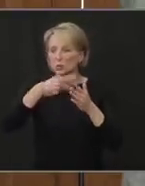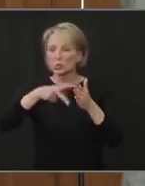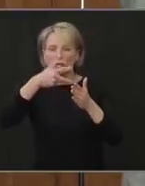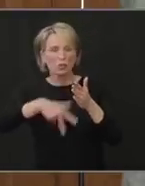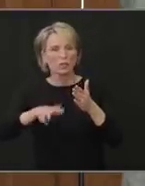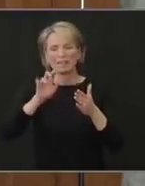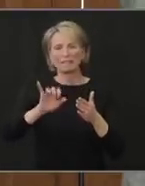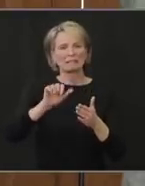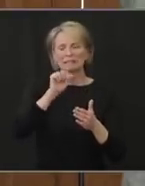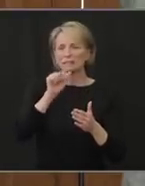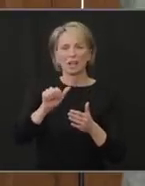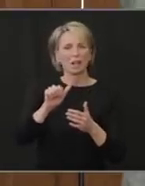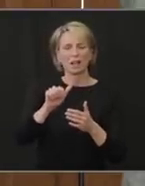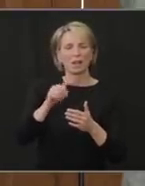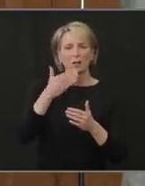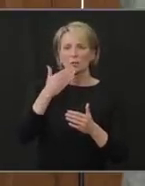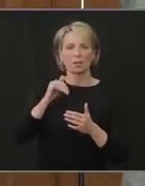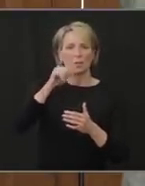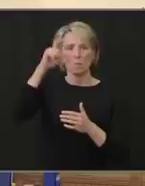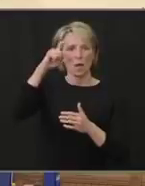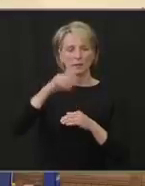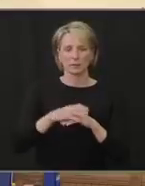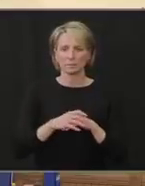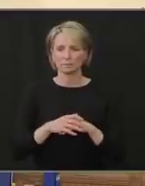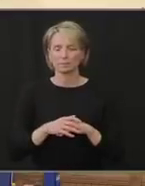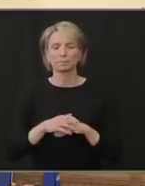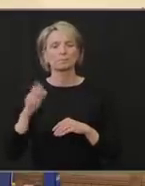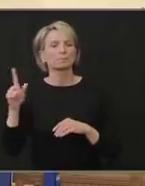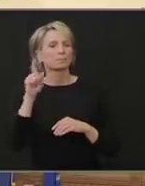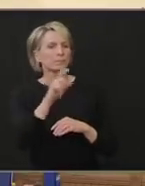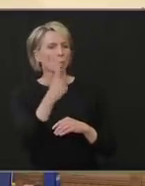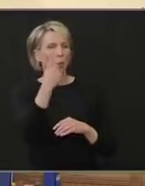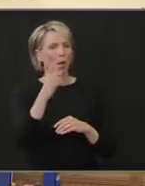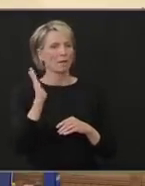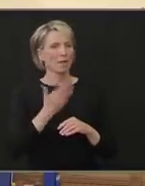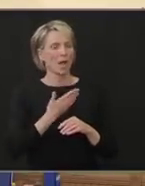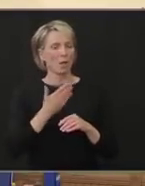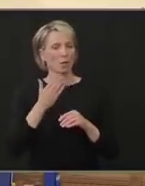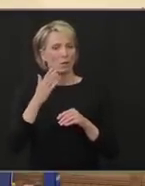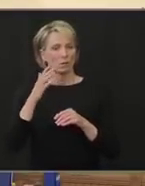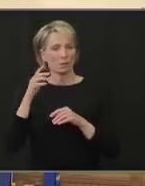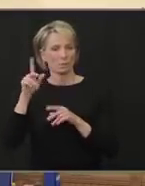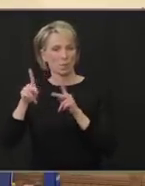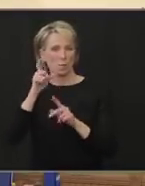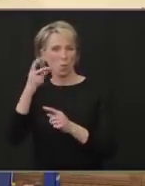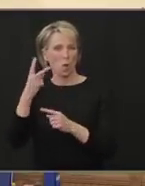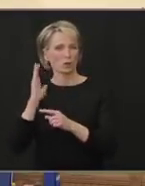unrealistic. We got an email from one of our viewers. She made just over the